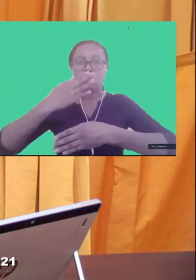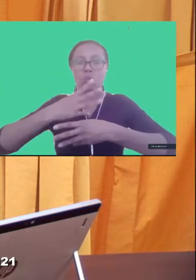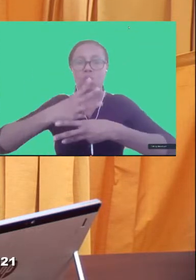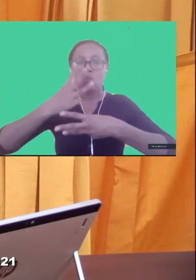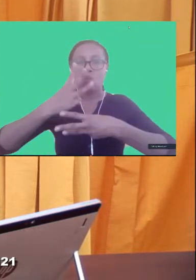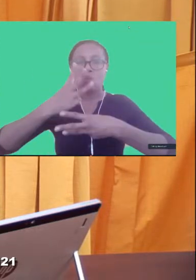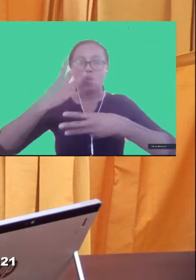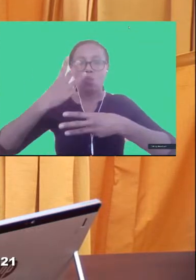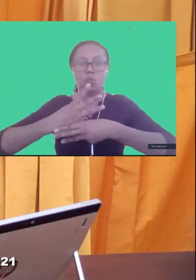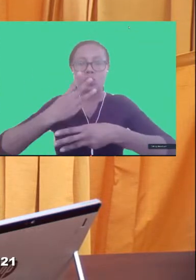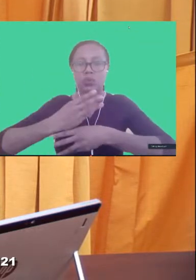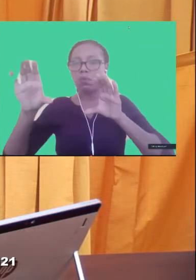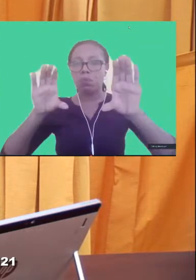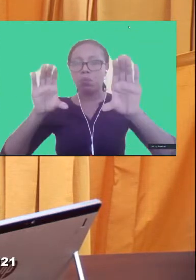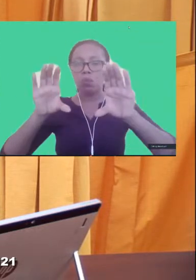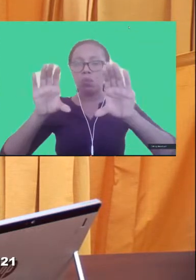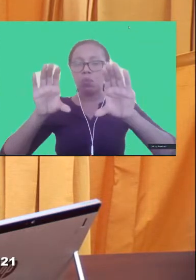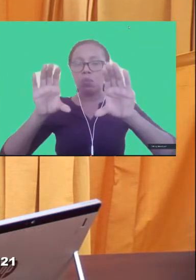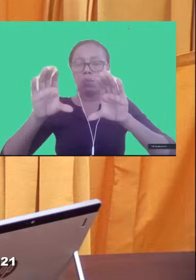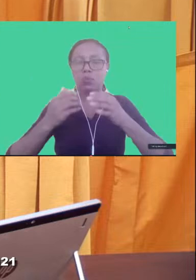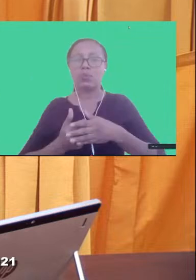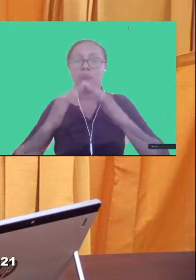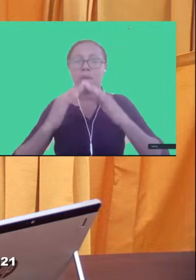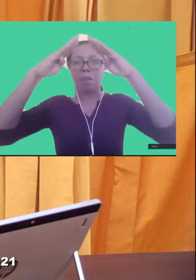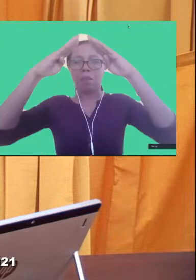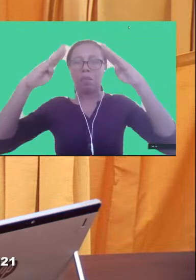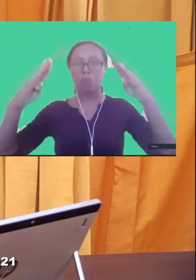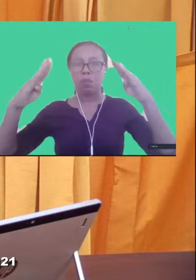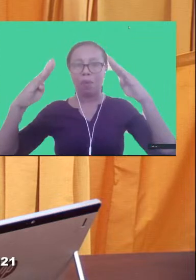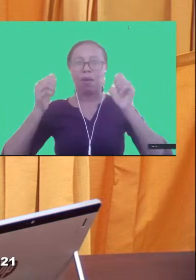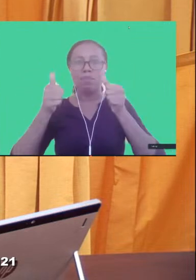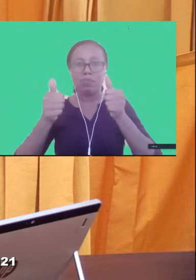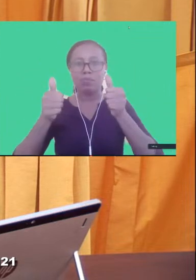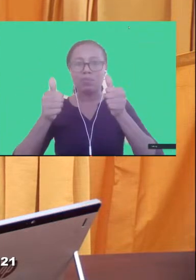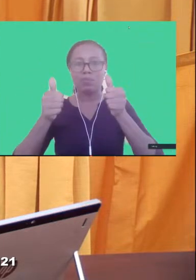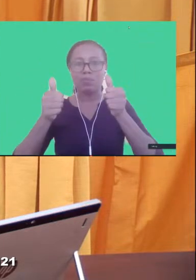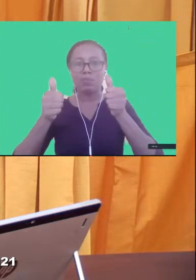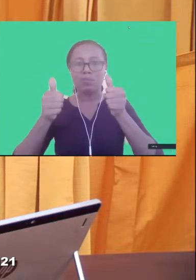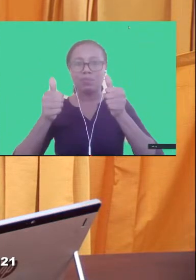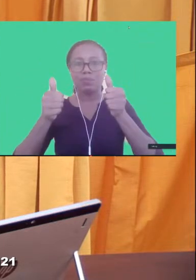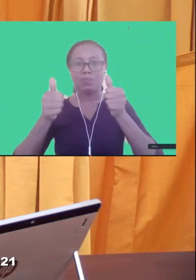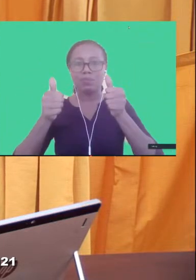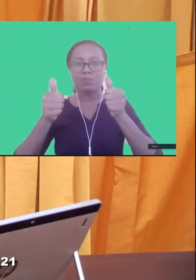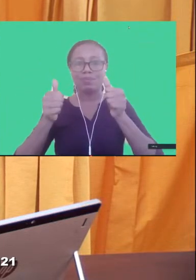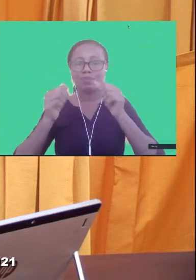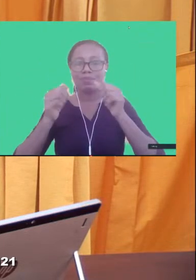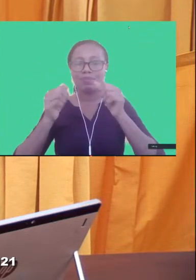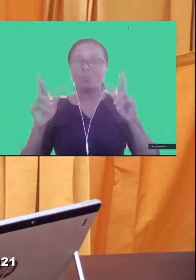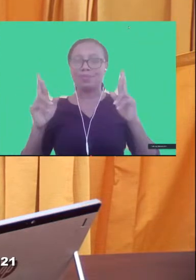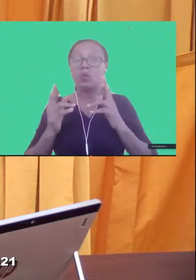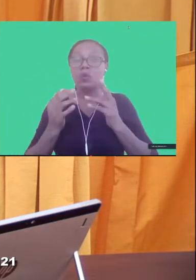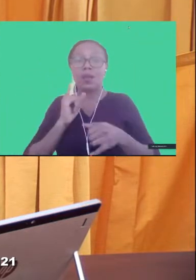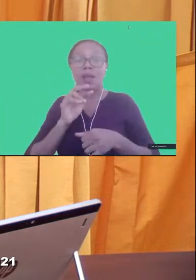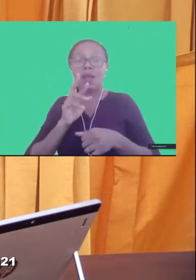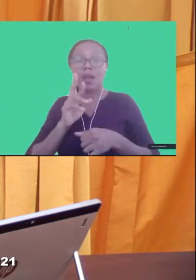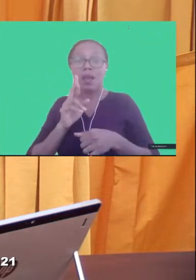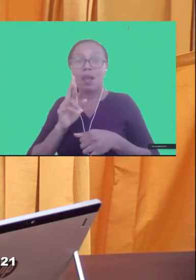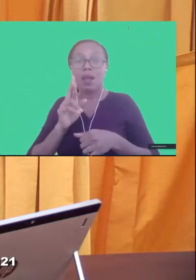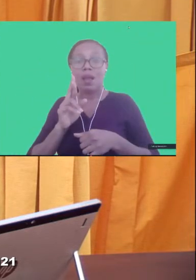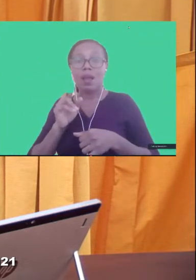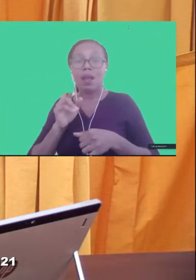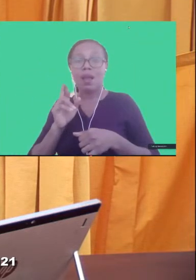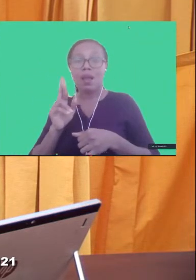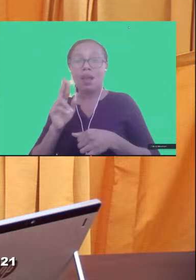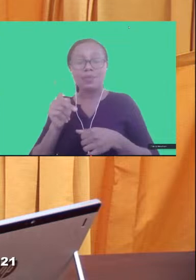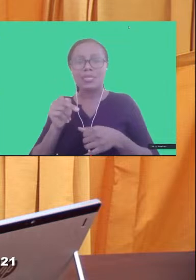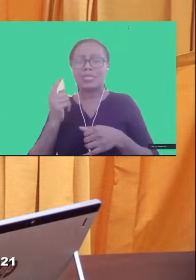we've also looked at the grid, and we recognize that the